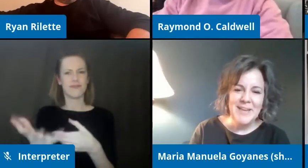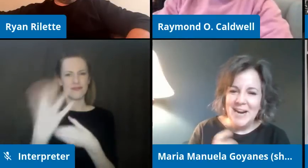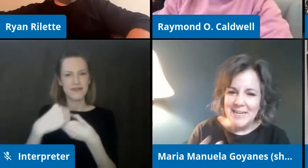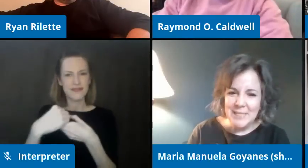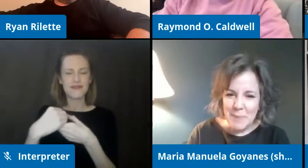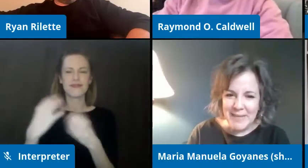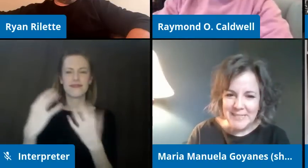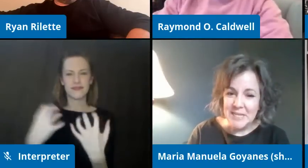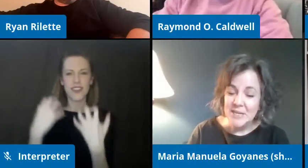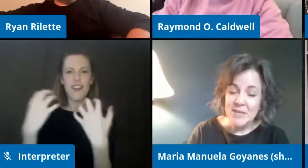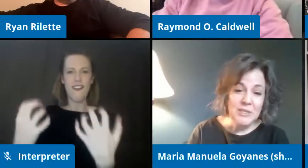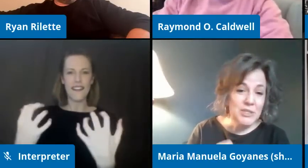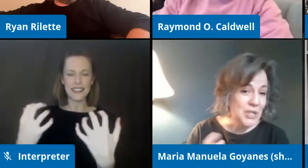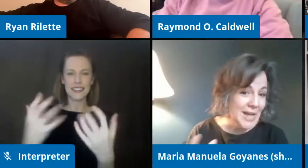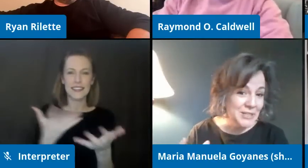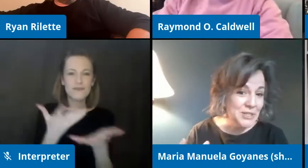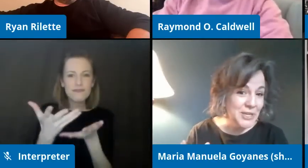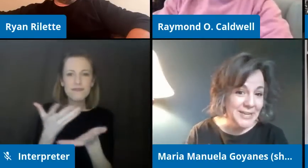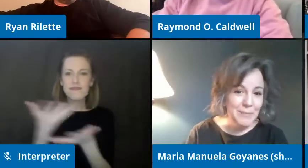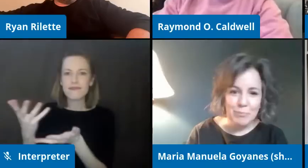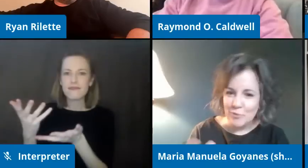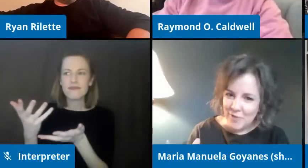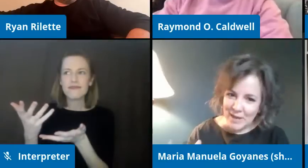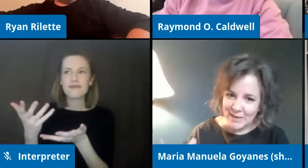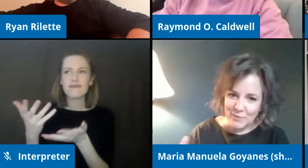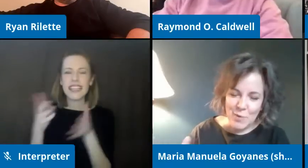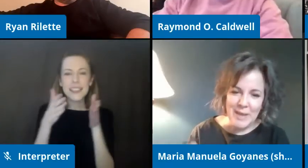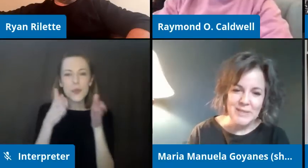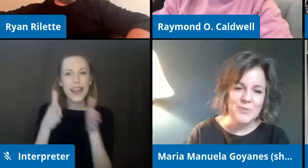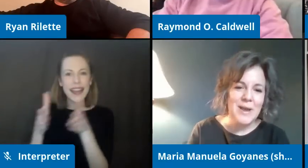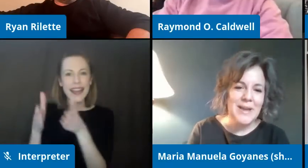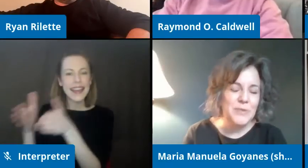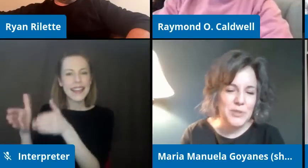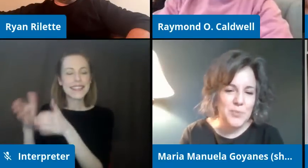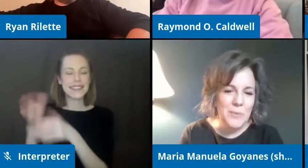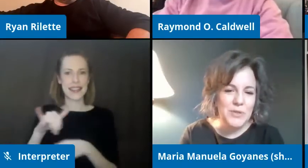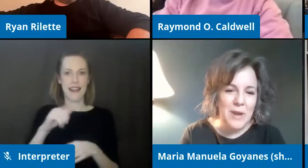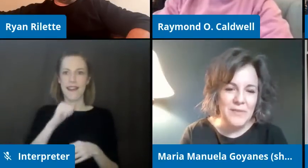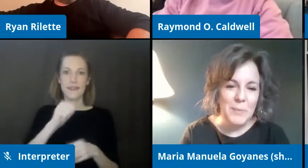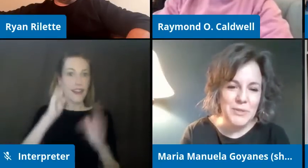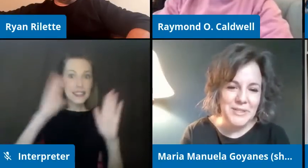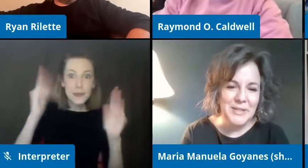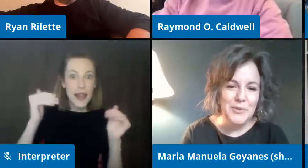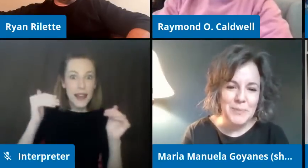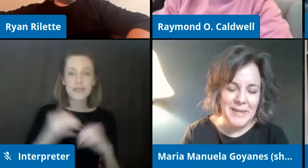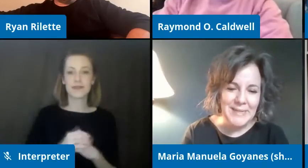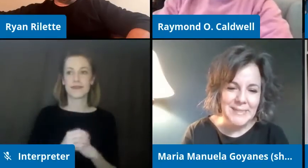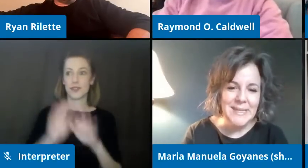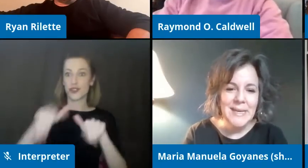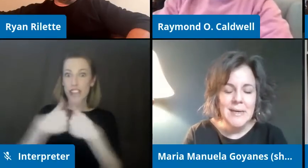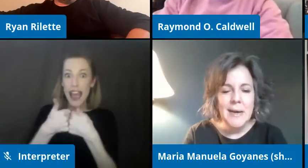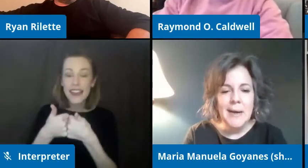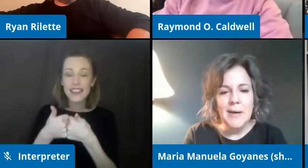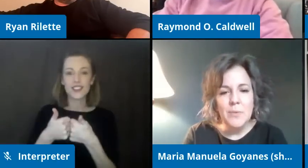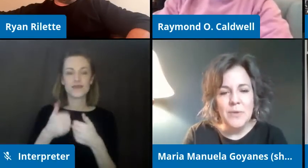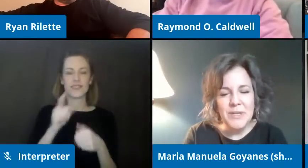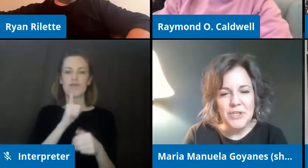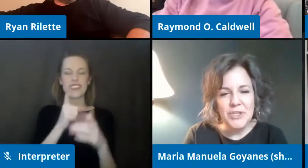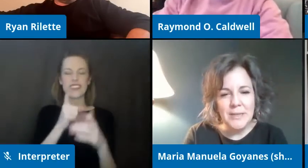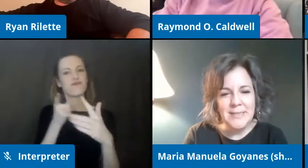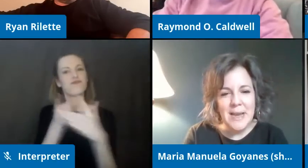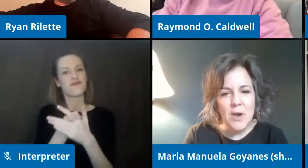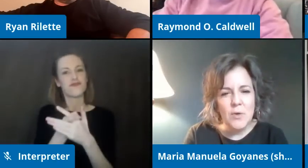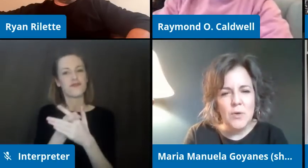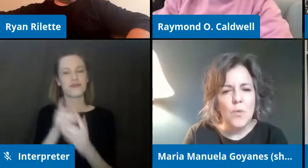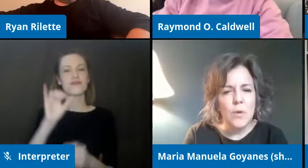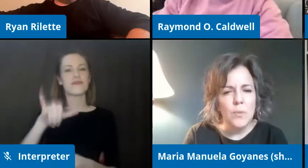in unexpected, challenging, provocative ways, right? Which is why we traffic mostly in new plays.